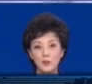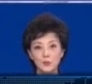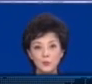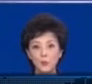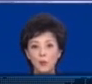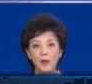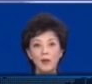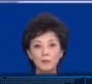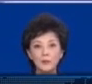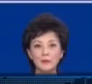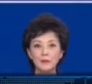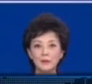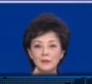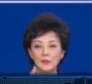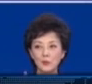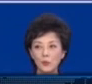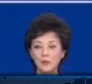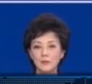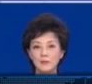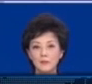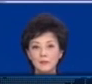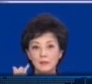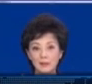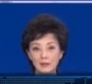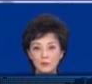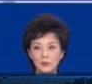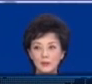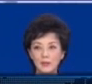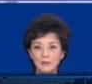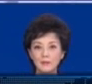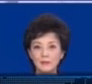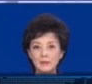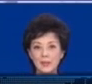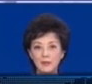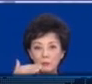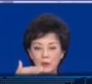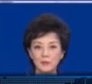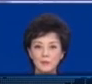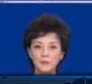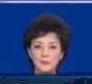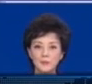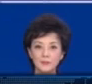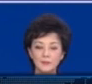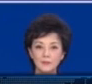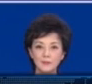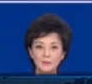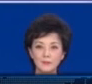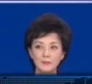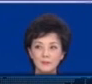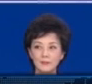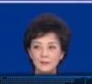to bring the latest development and coverage to China and to the world at large. I would like to say a big thank